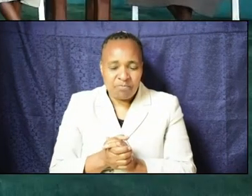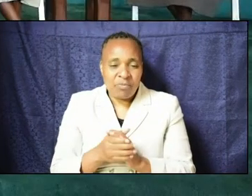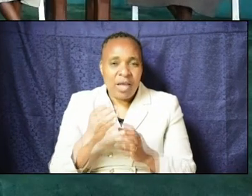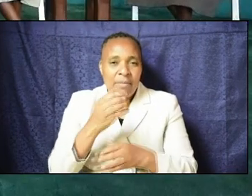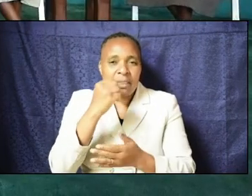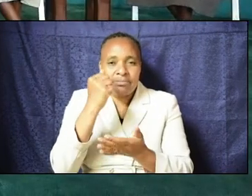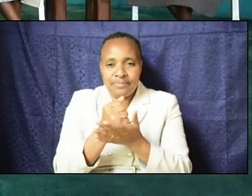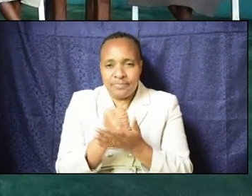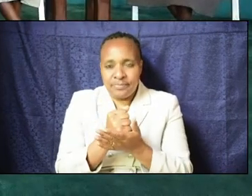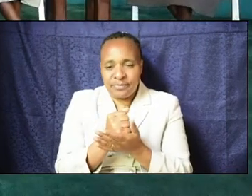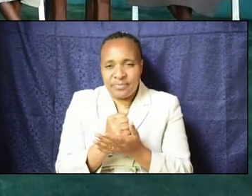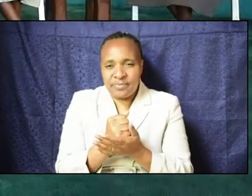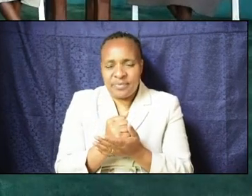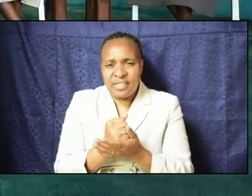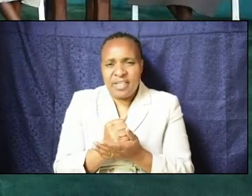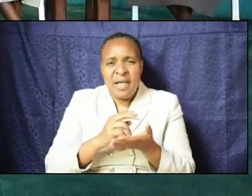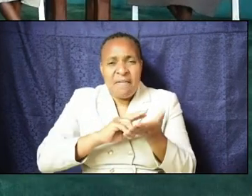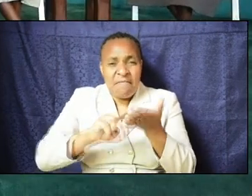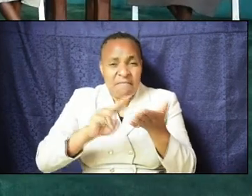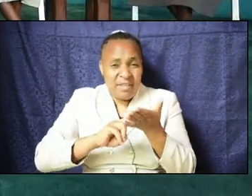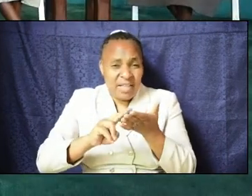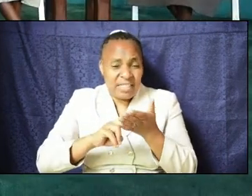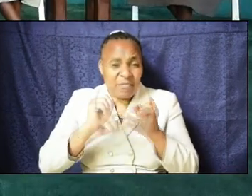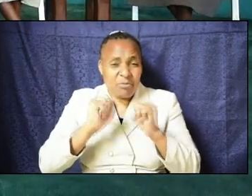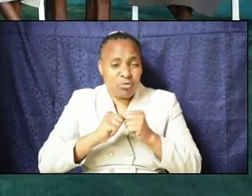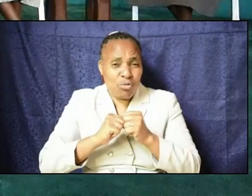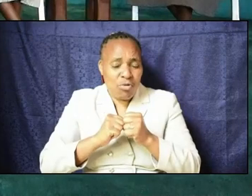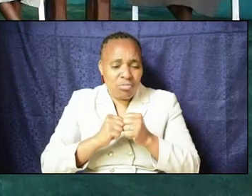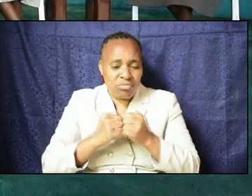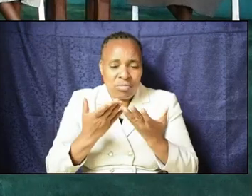Amen. A verse that really